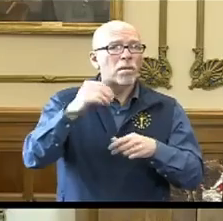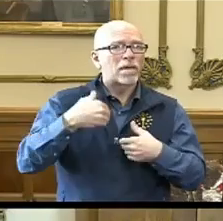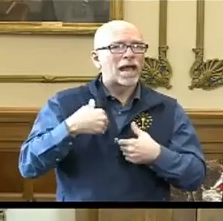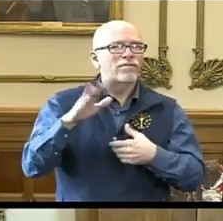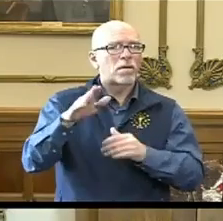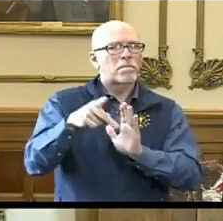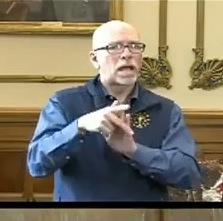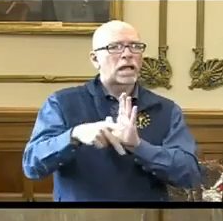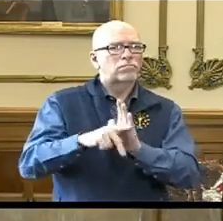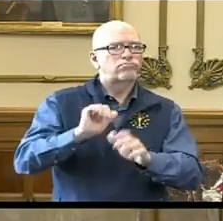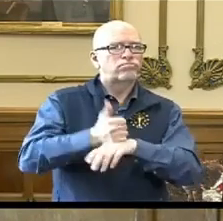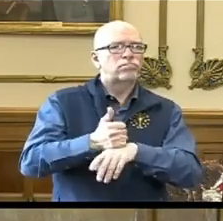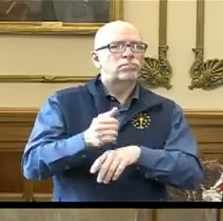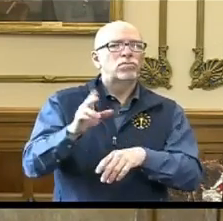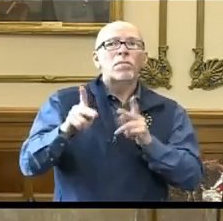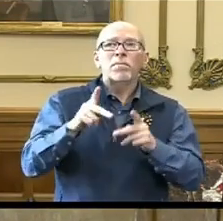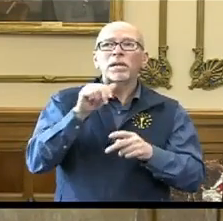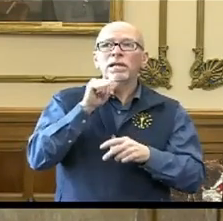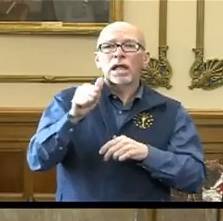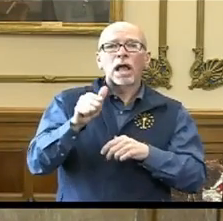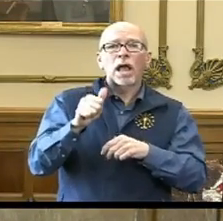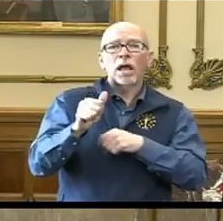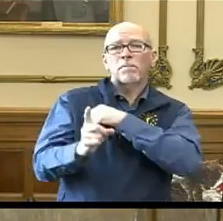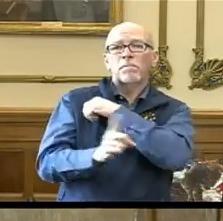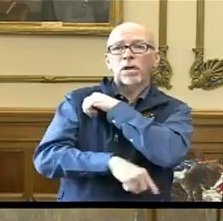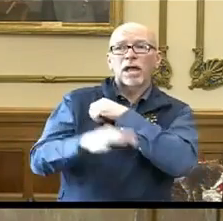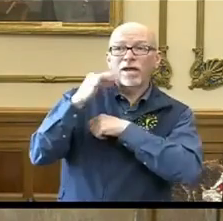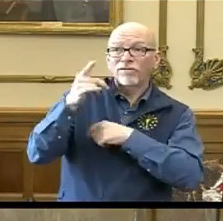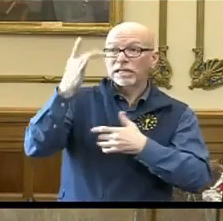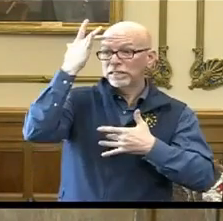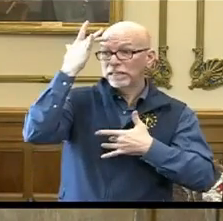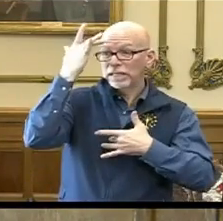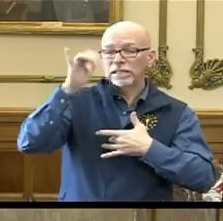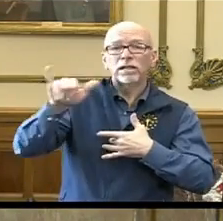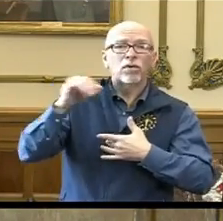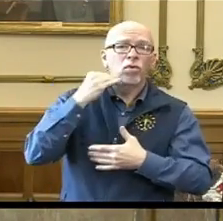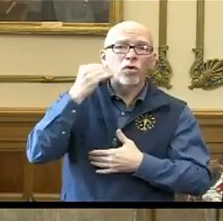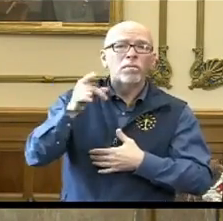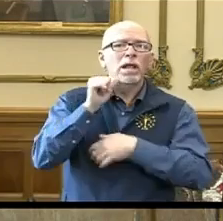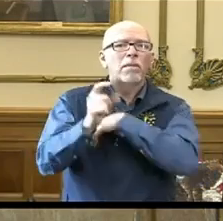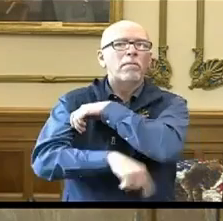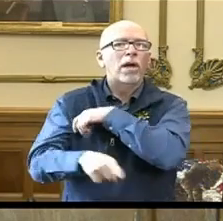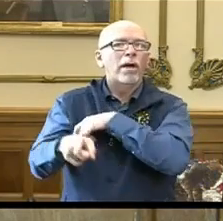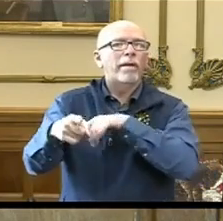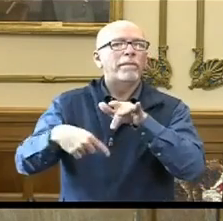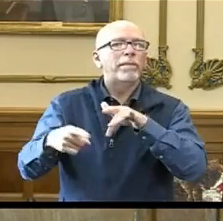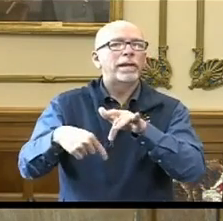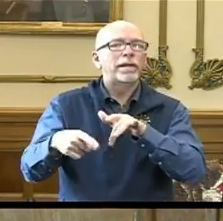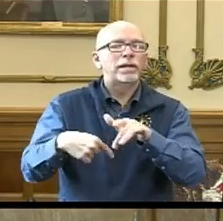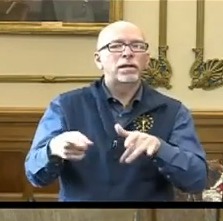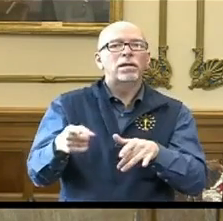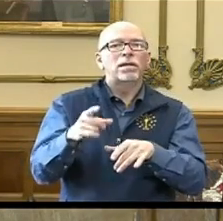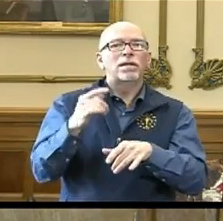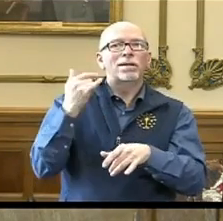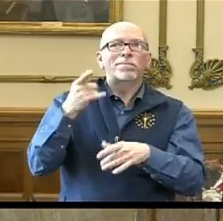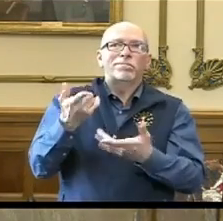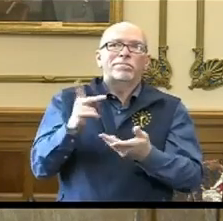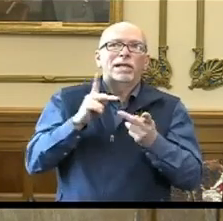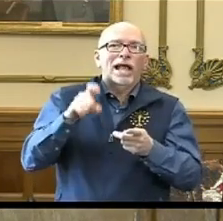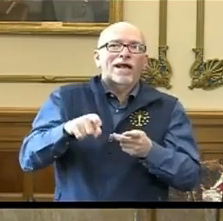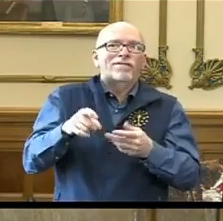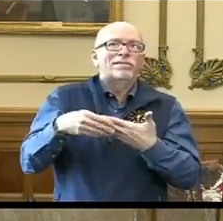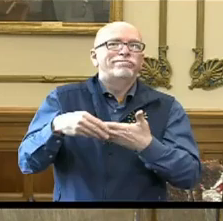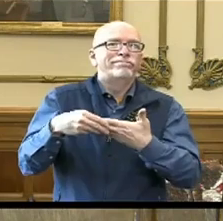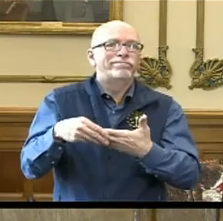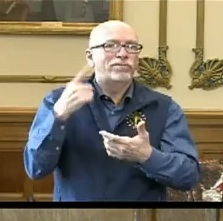not, punished for missing work when they're sick, that there should be reinforcement for staying home, that they have the ability to miss those days. Those are